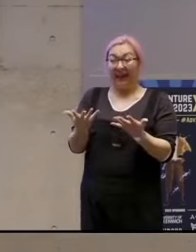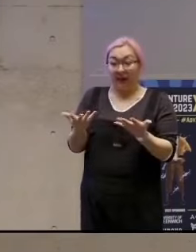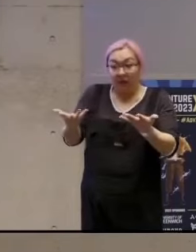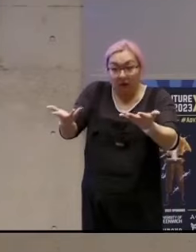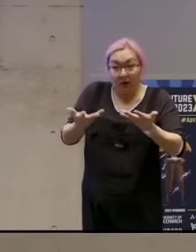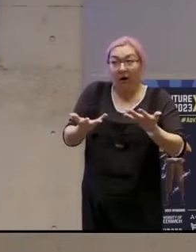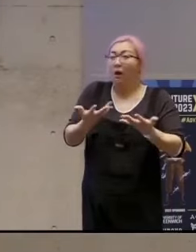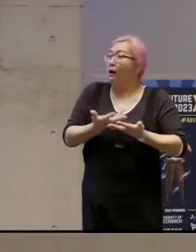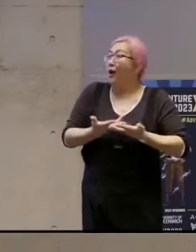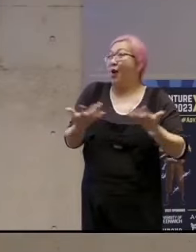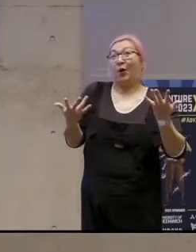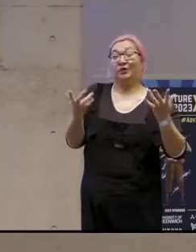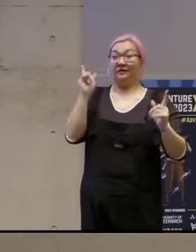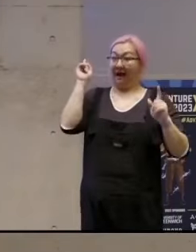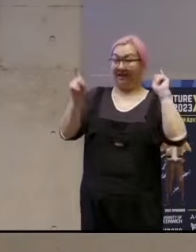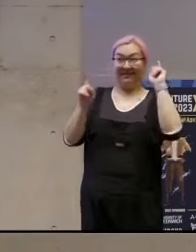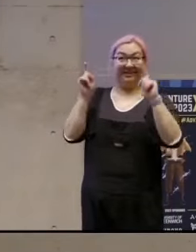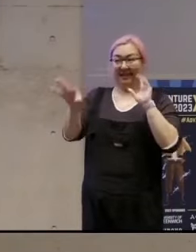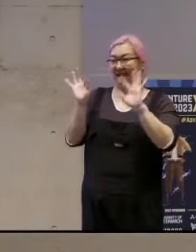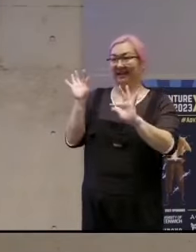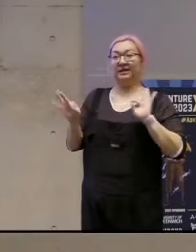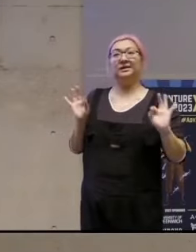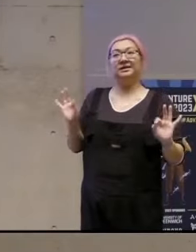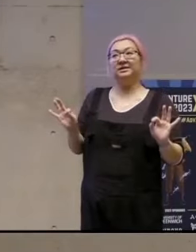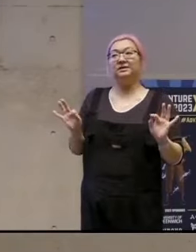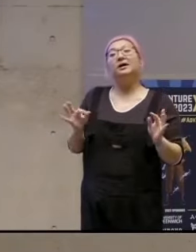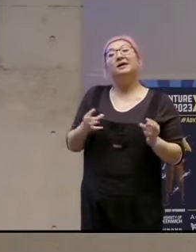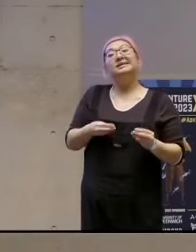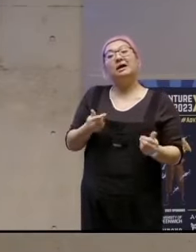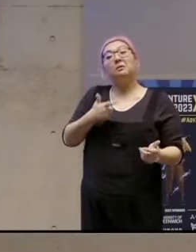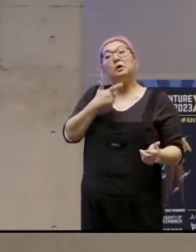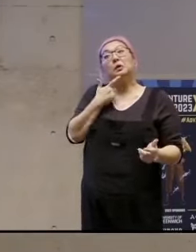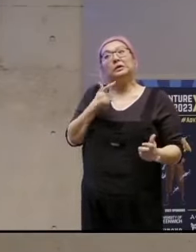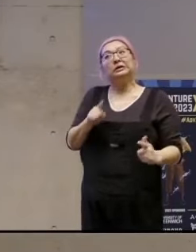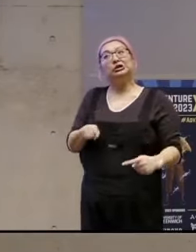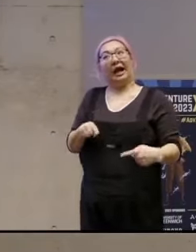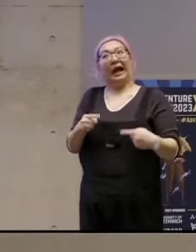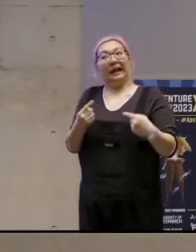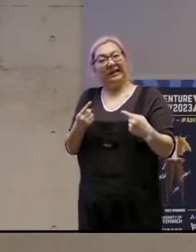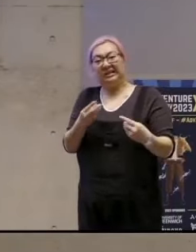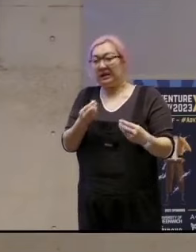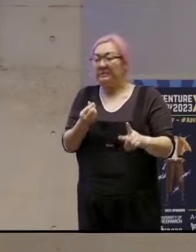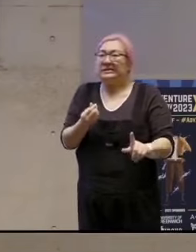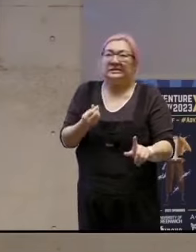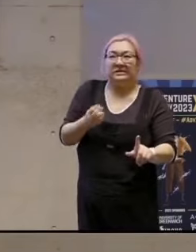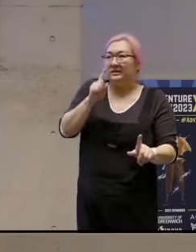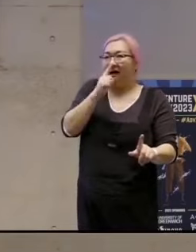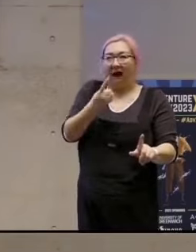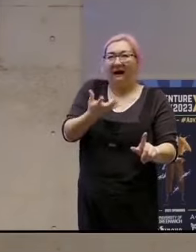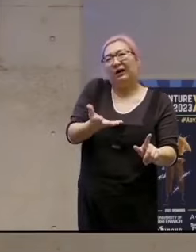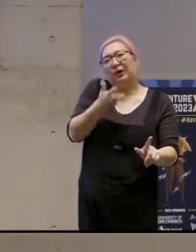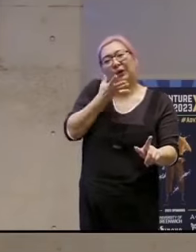the game. Sometimes they presented us with challenges, so things that we couldn't do,